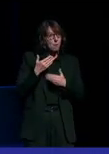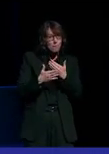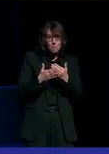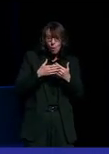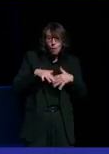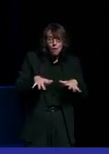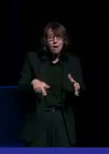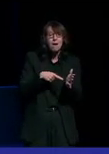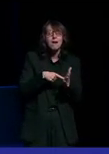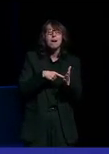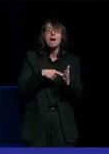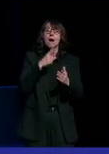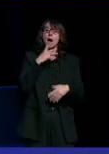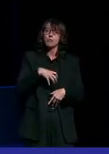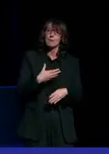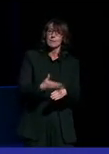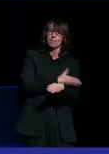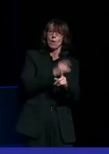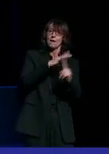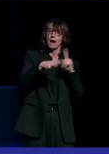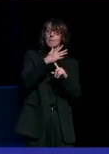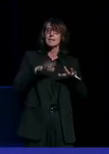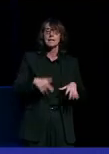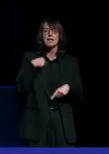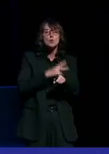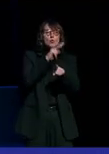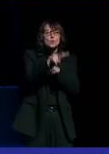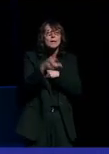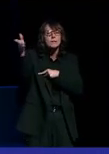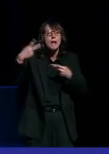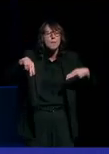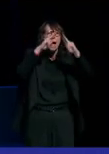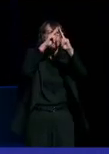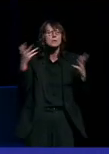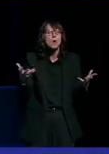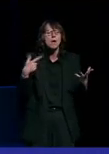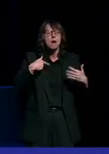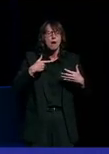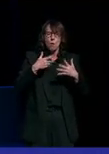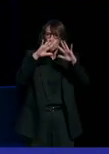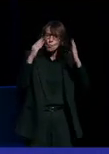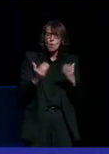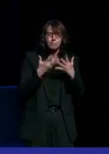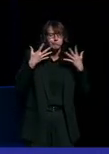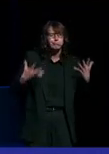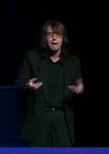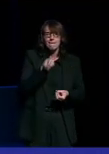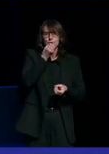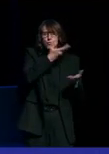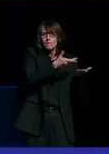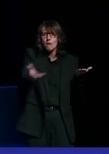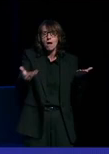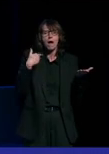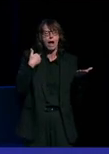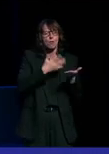like the Prime Minister, when she was the Environment Secretary, in a fortnight, I will be in Paris at the world's largest food fair, bigging up British